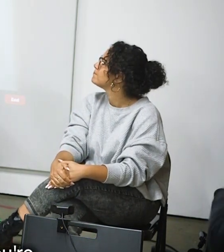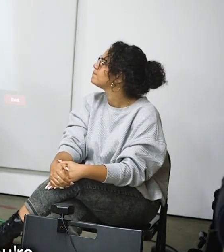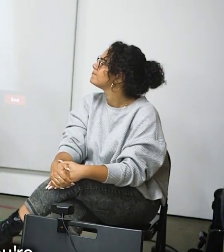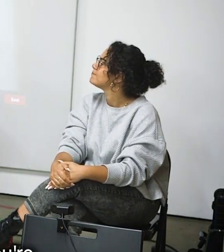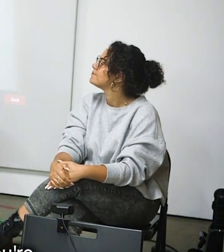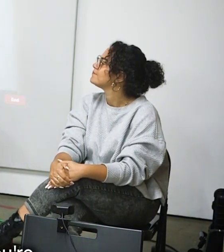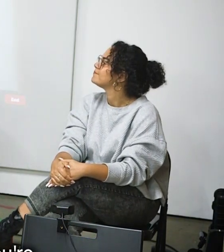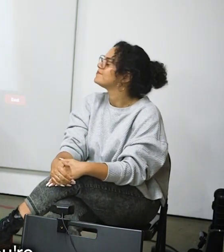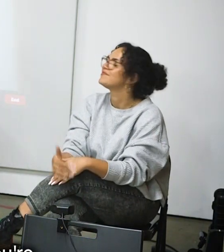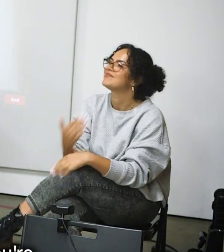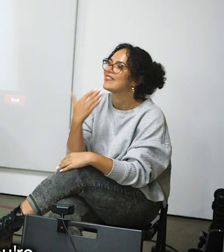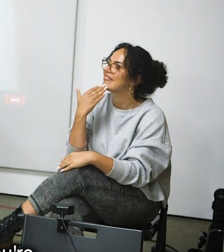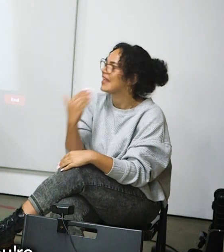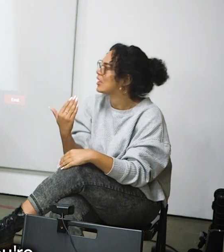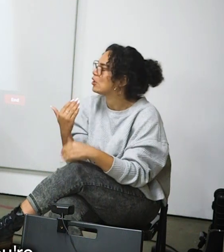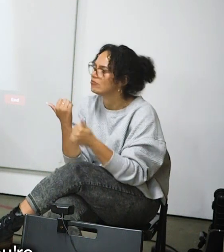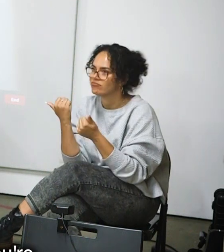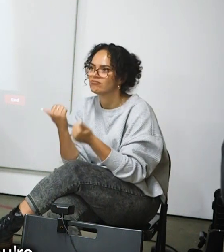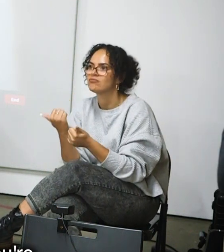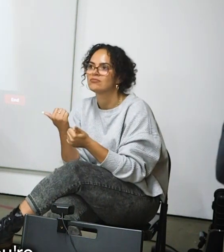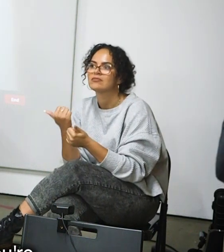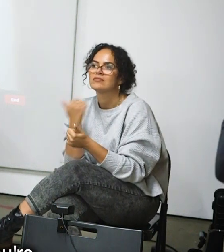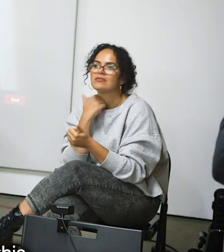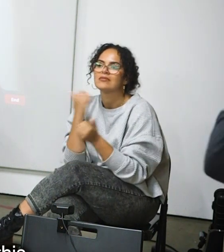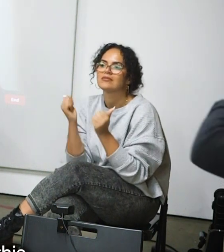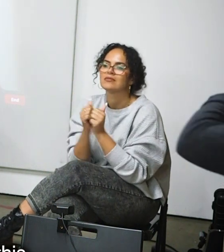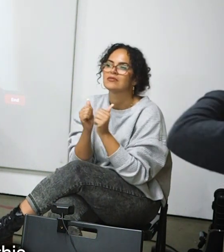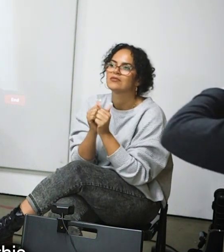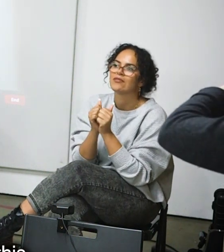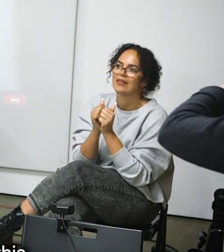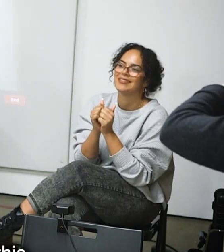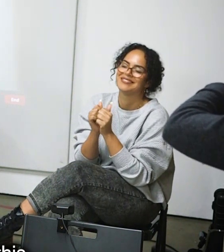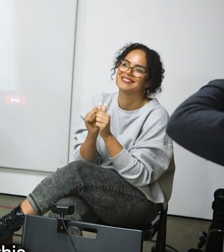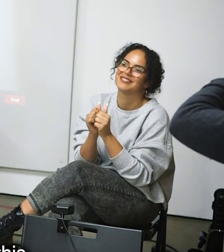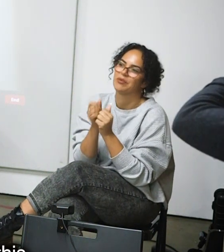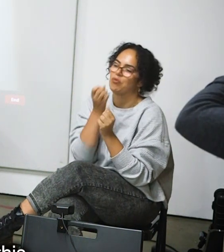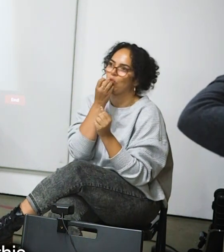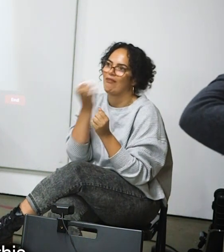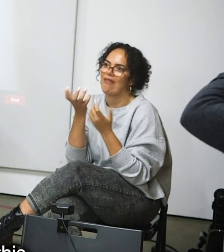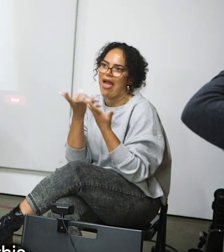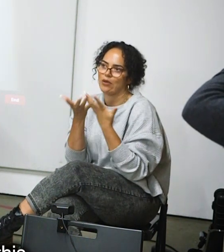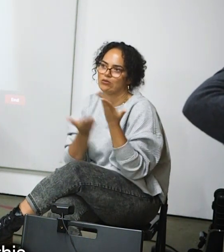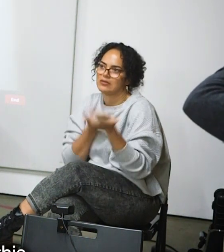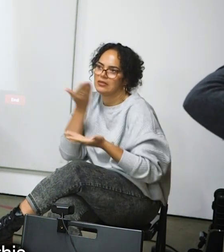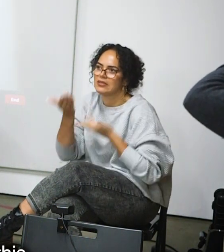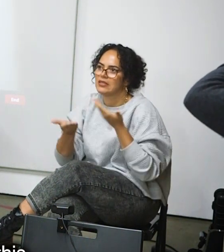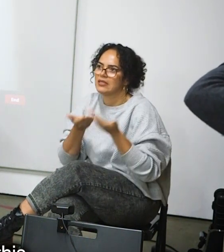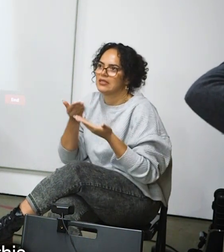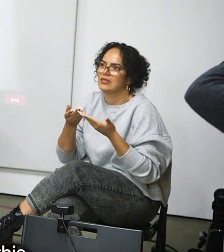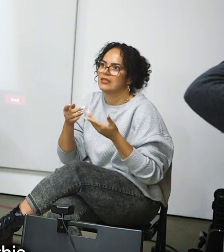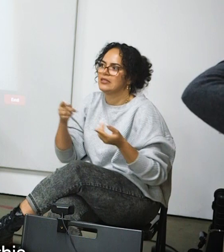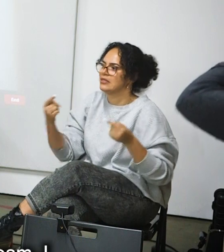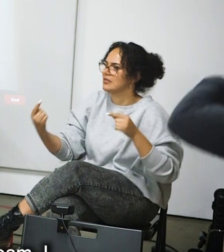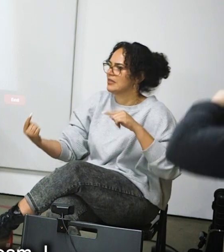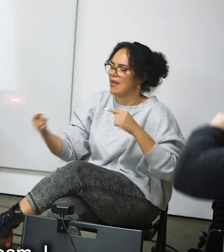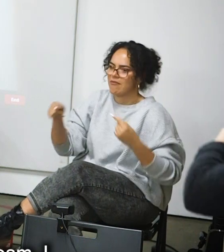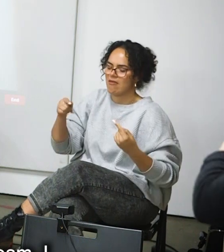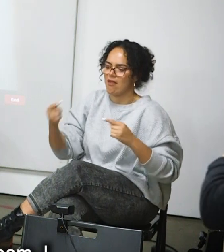Thank you, Zipporah. Yeah, no, I think you're totally right, and that's really beautifully put, better than I could have put it, in terms of this dynamic between jumping between the practical and